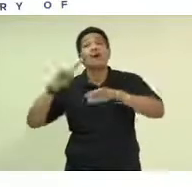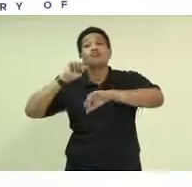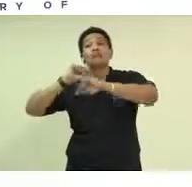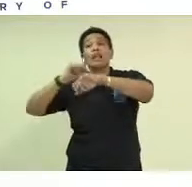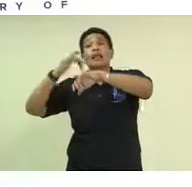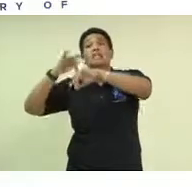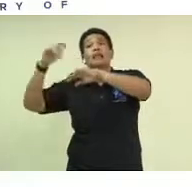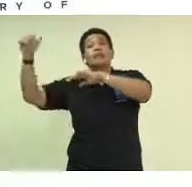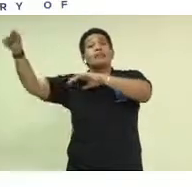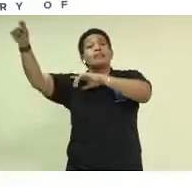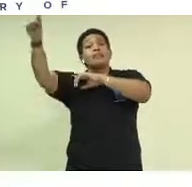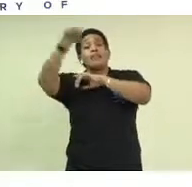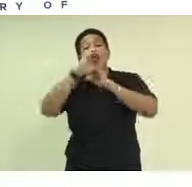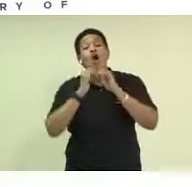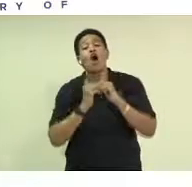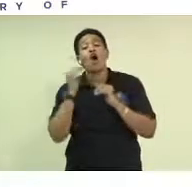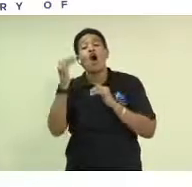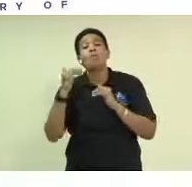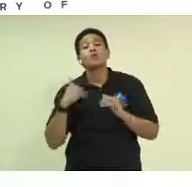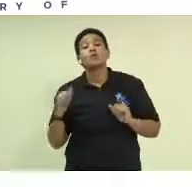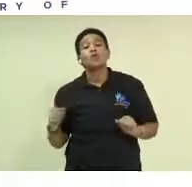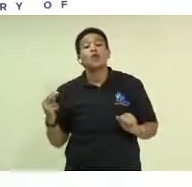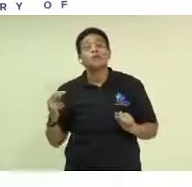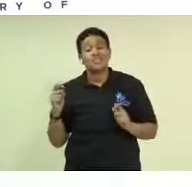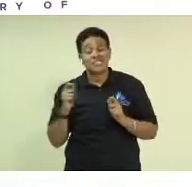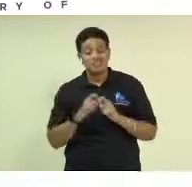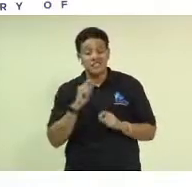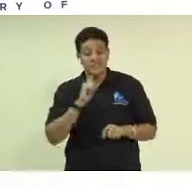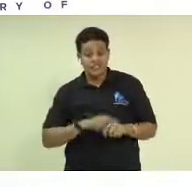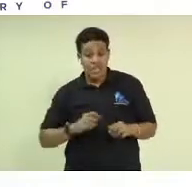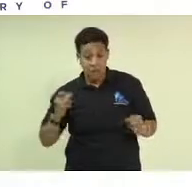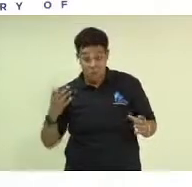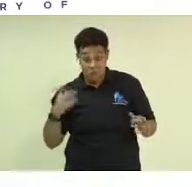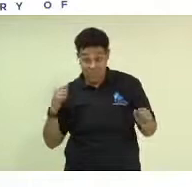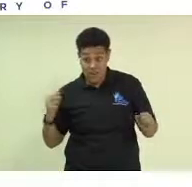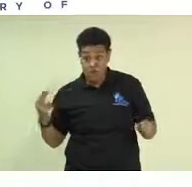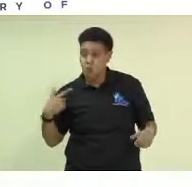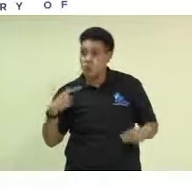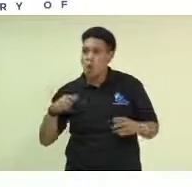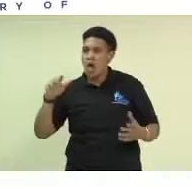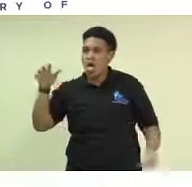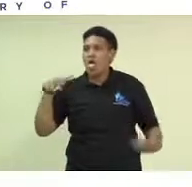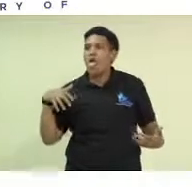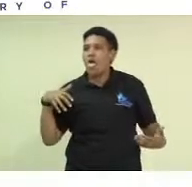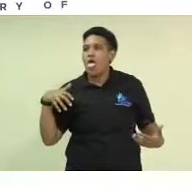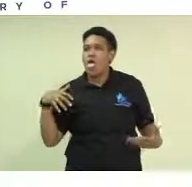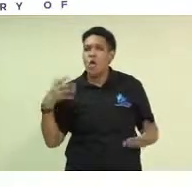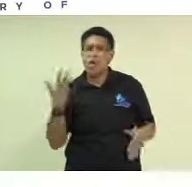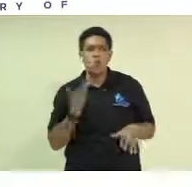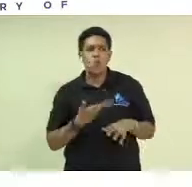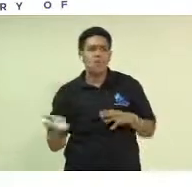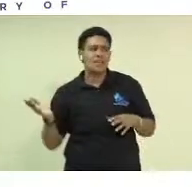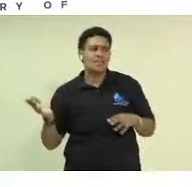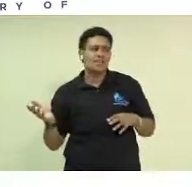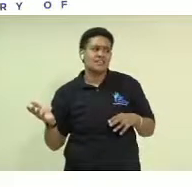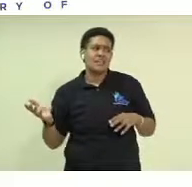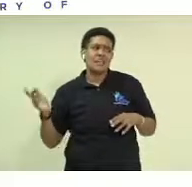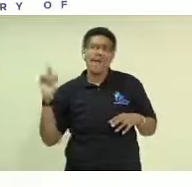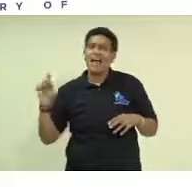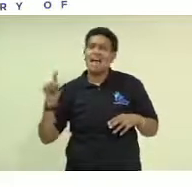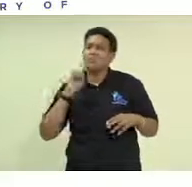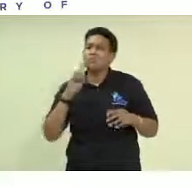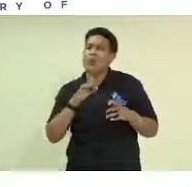available, how much we can use at a particular point in time, because we don't want to take it and waste it, because there has to be